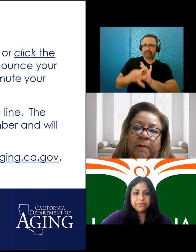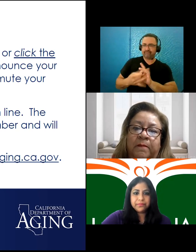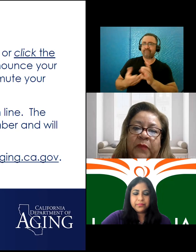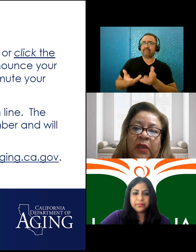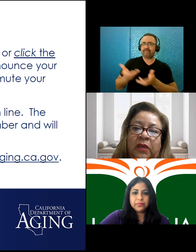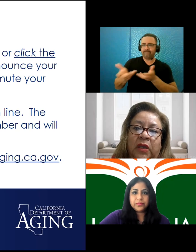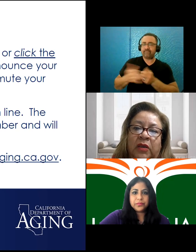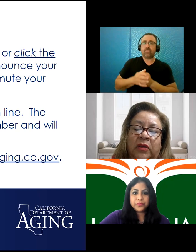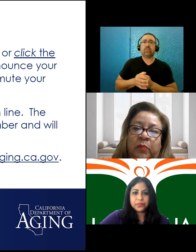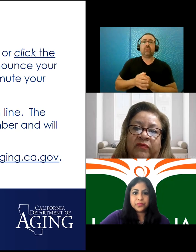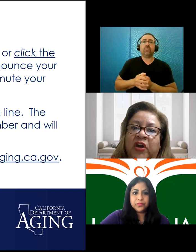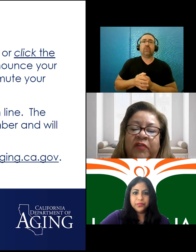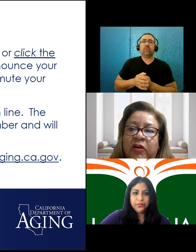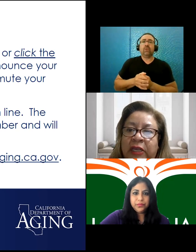the